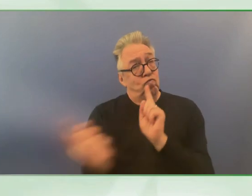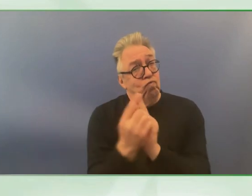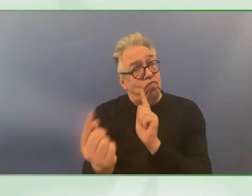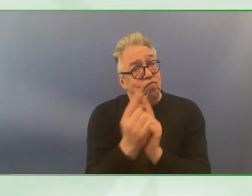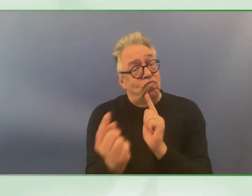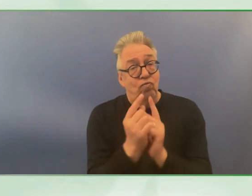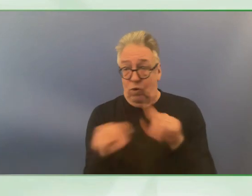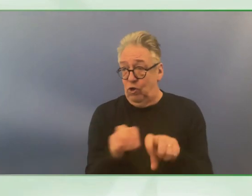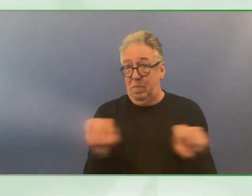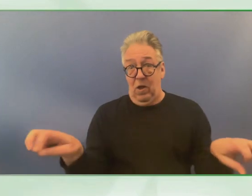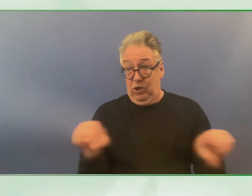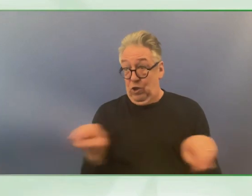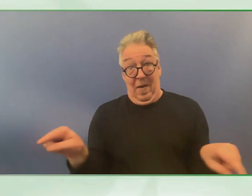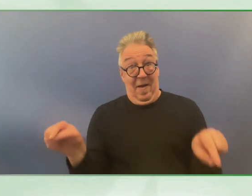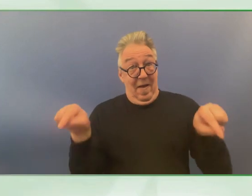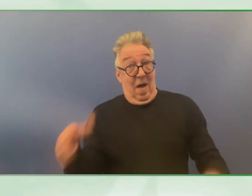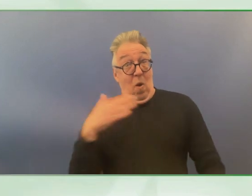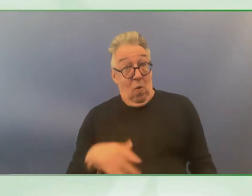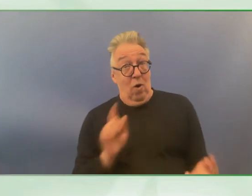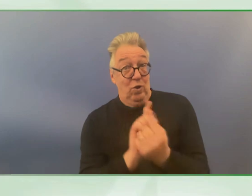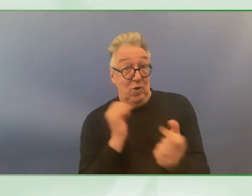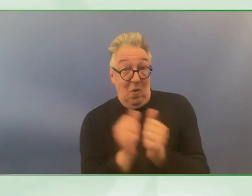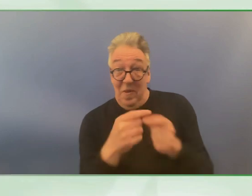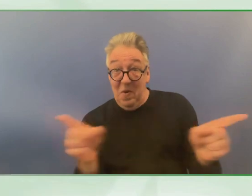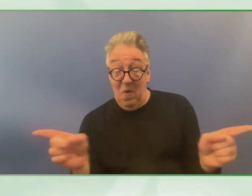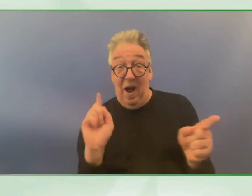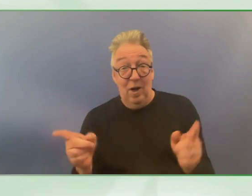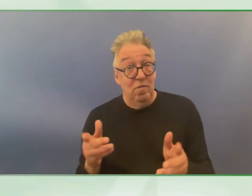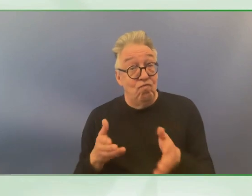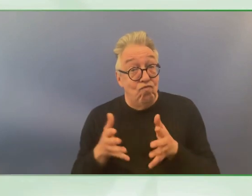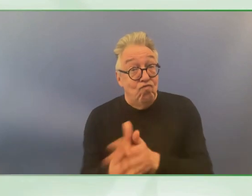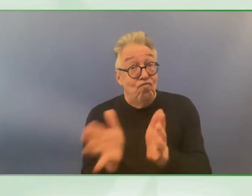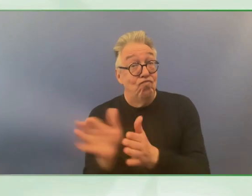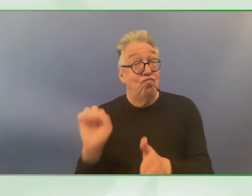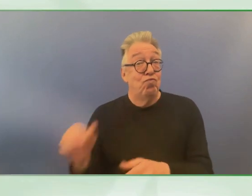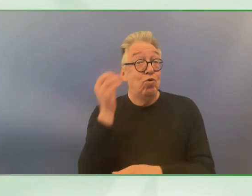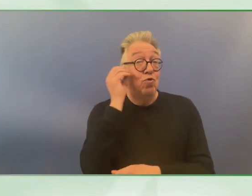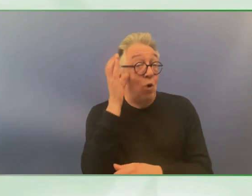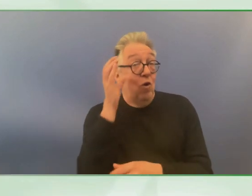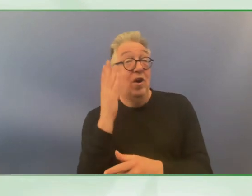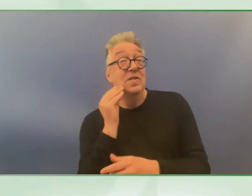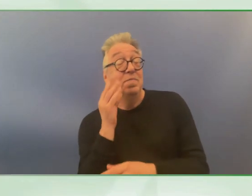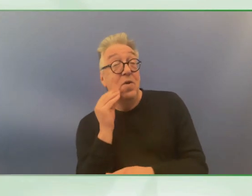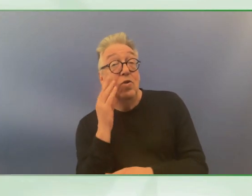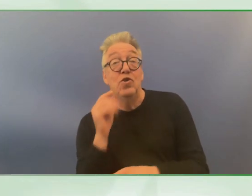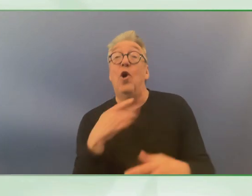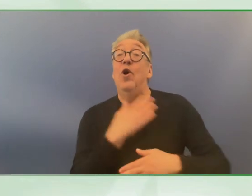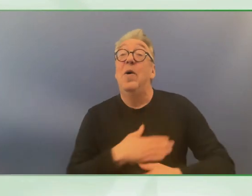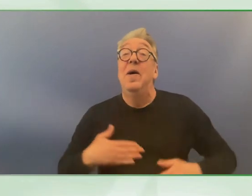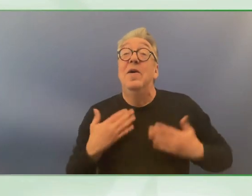here to talk to you and to share their knowledge and experience, and have a nice day, everyone.